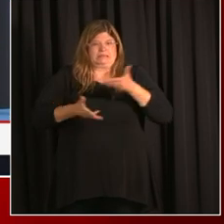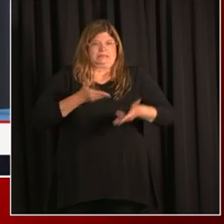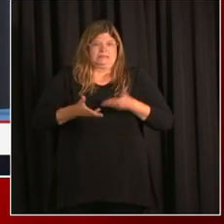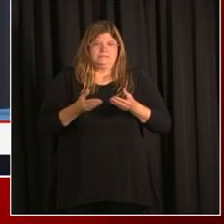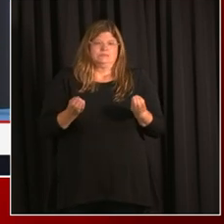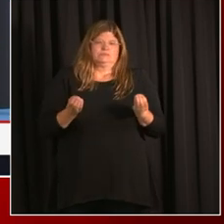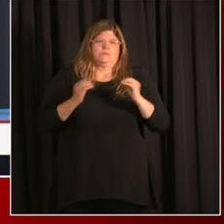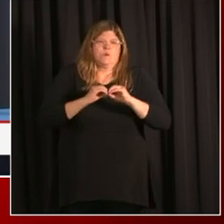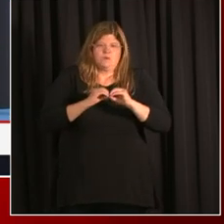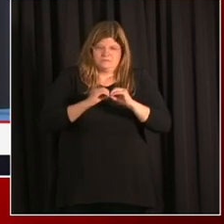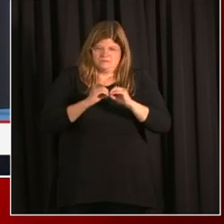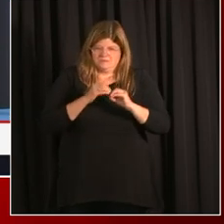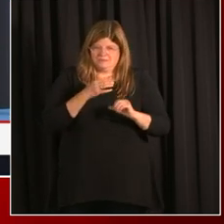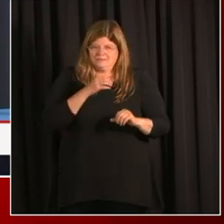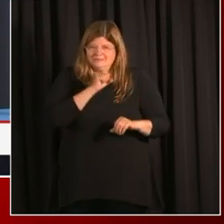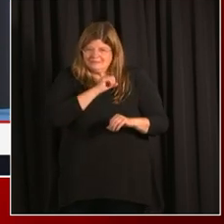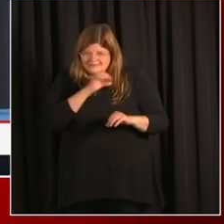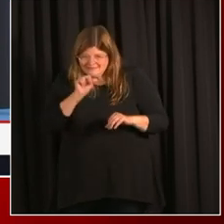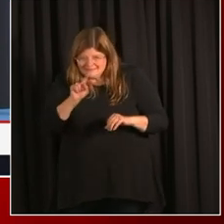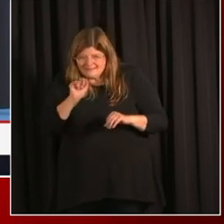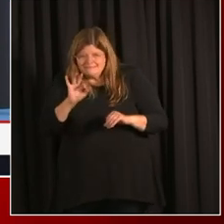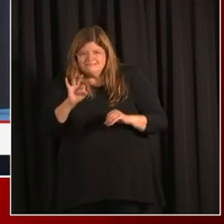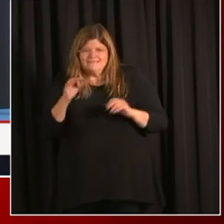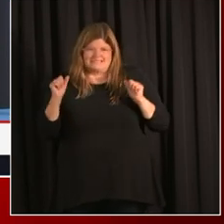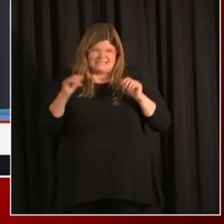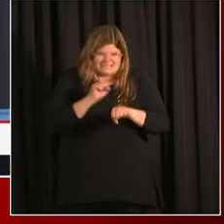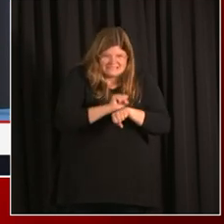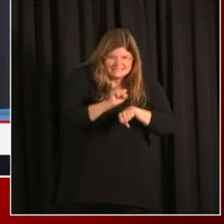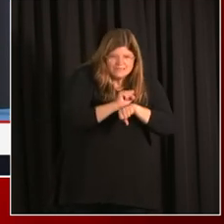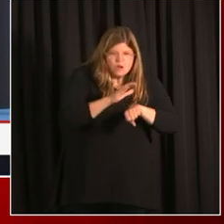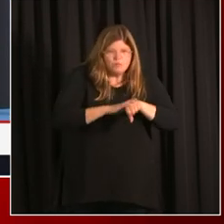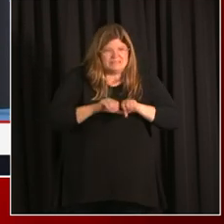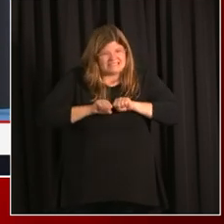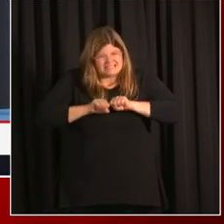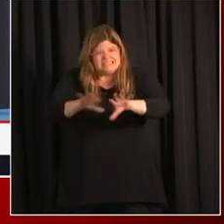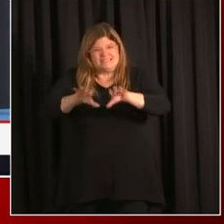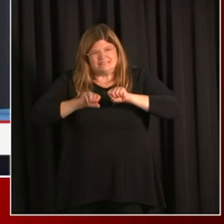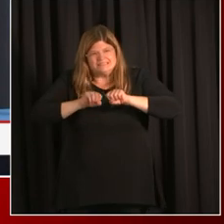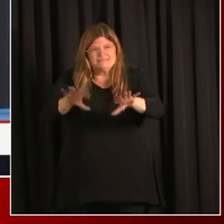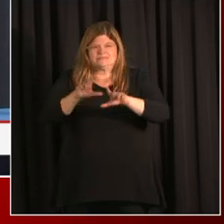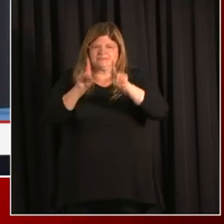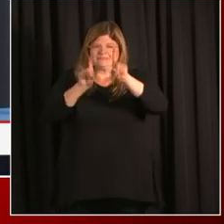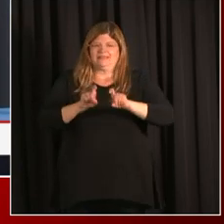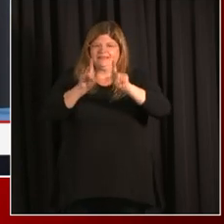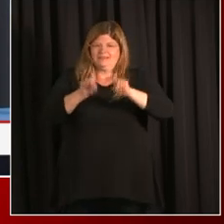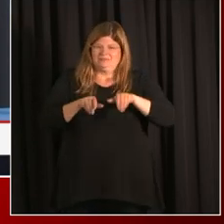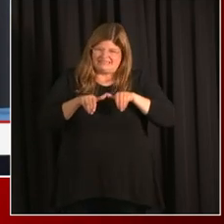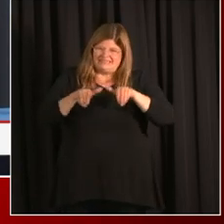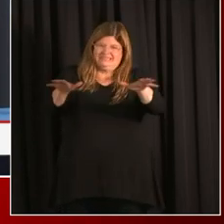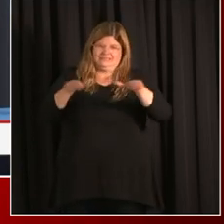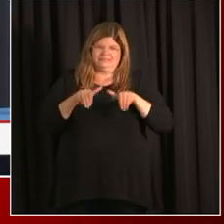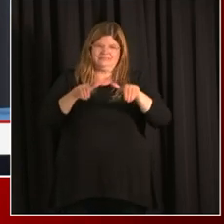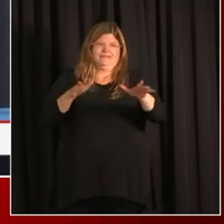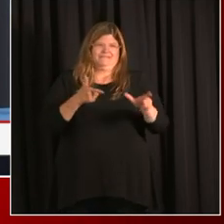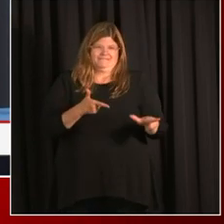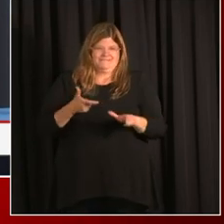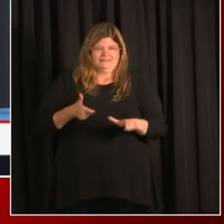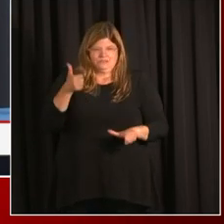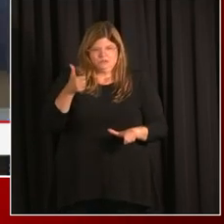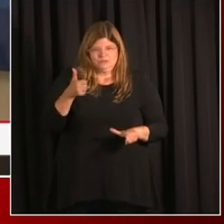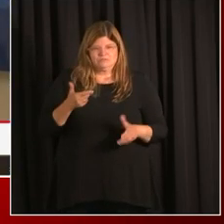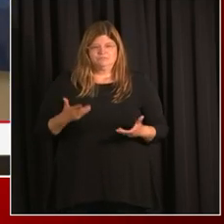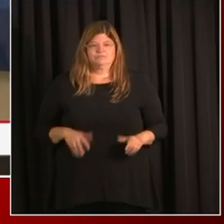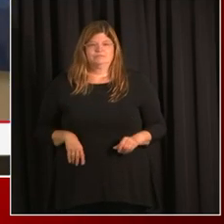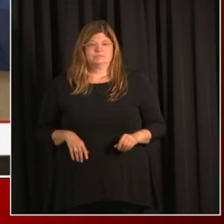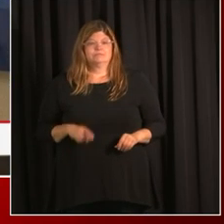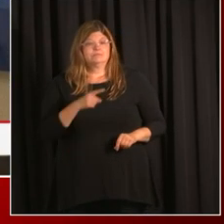capacity to make sure that we are getting those tests back to residents very quickly. Yeah, and I will add to that